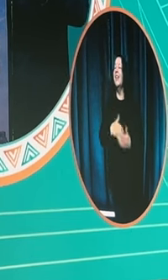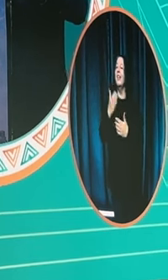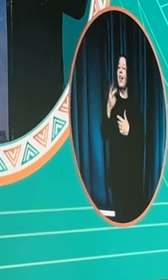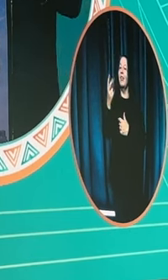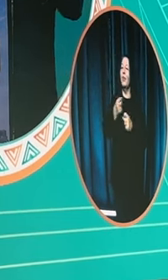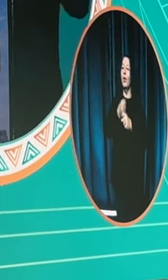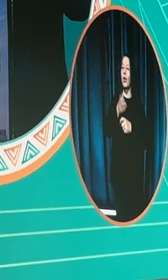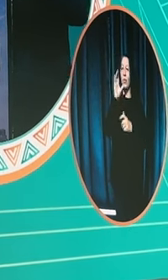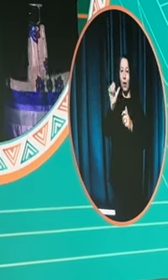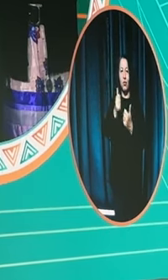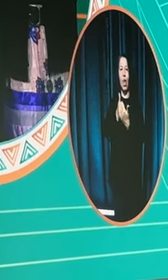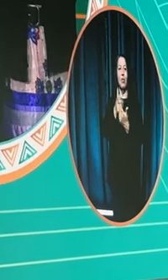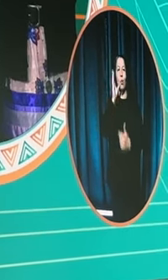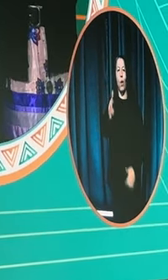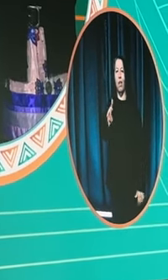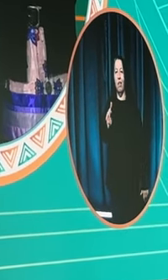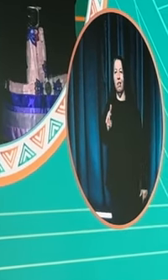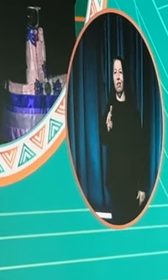So